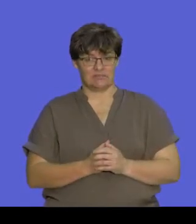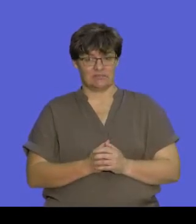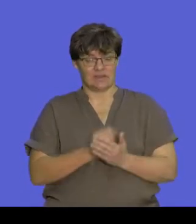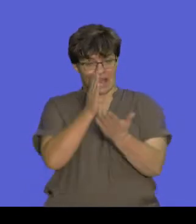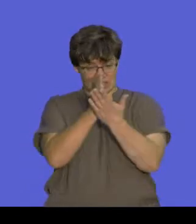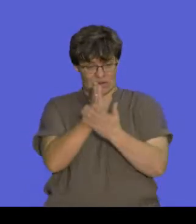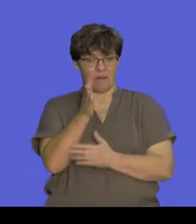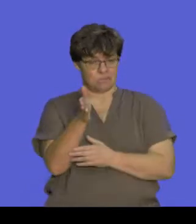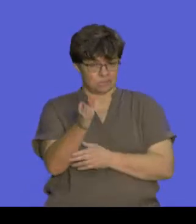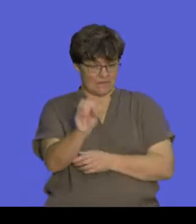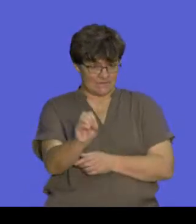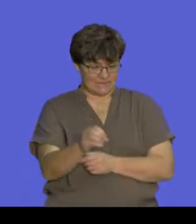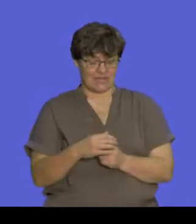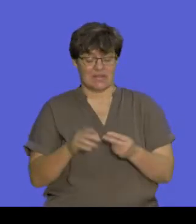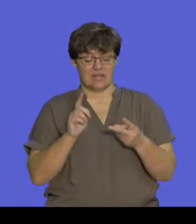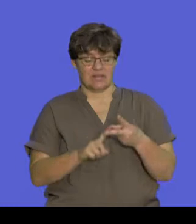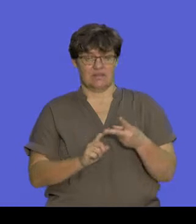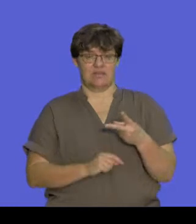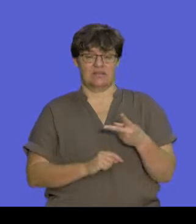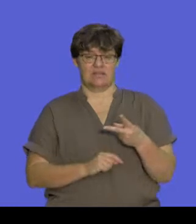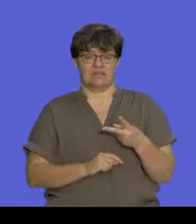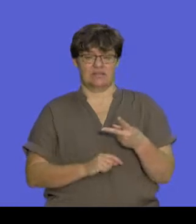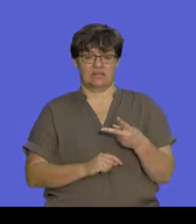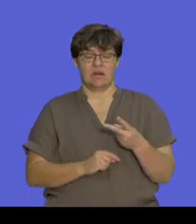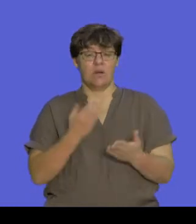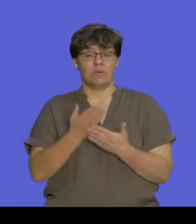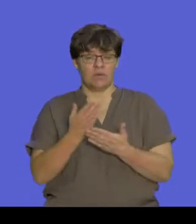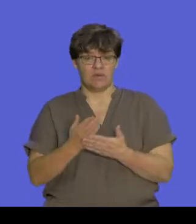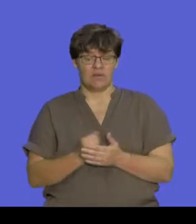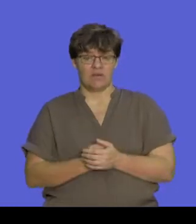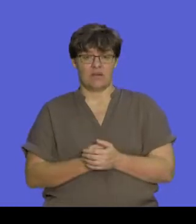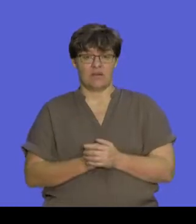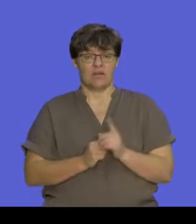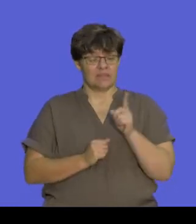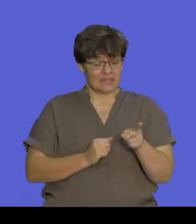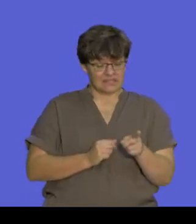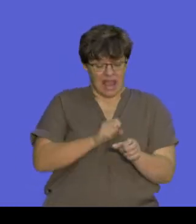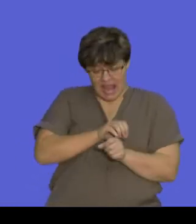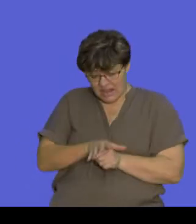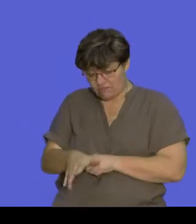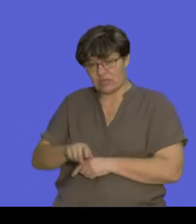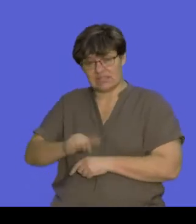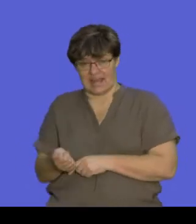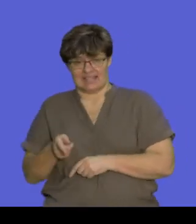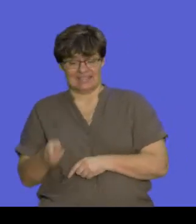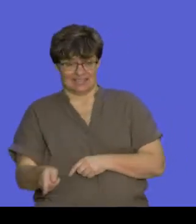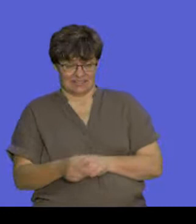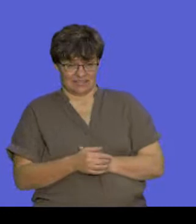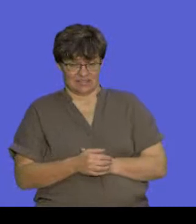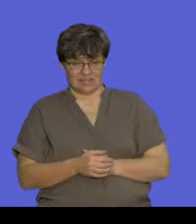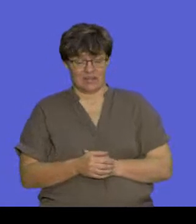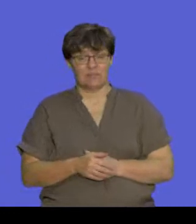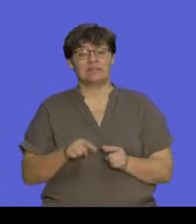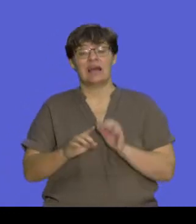intersection. We also recognize the probability of the one influences the probability of the other, but this